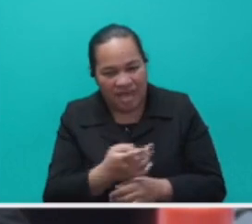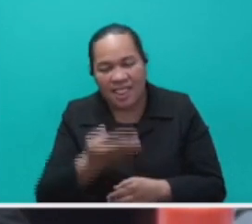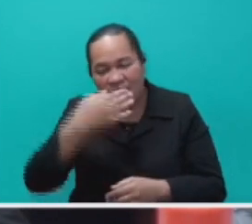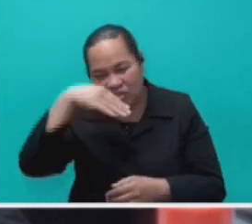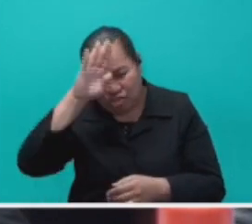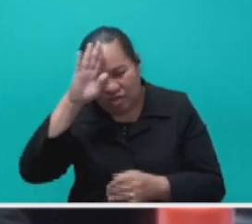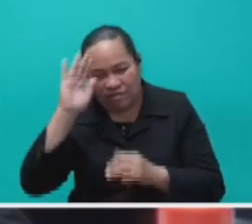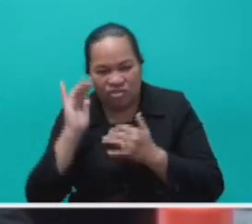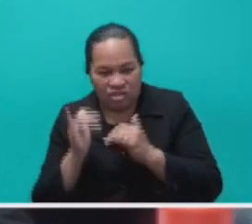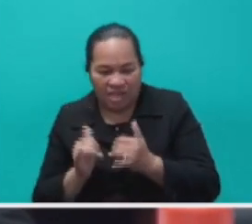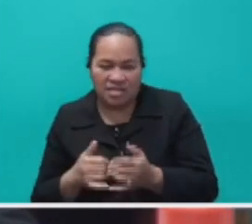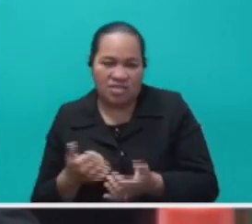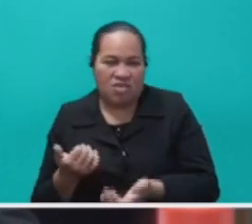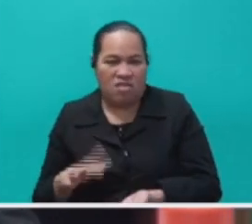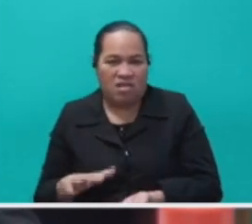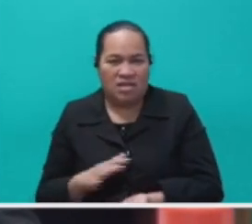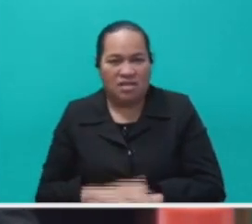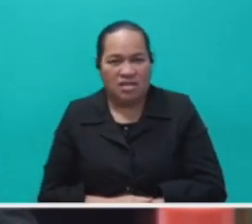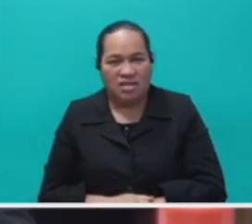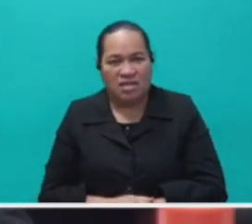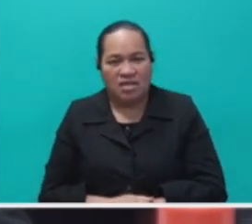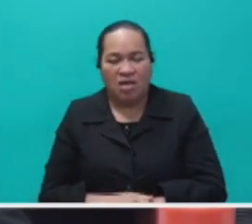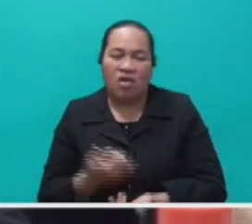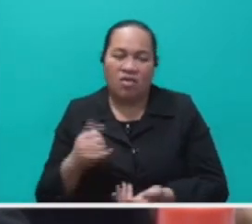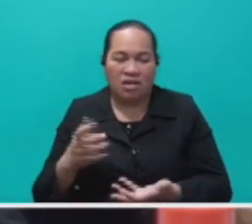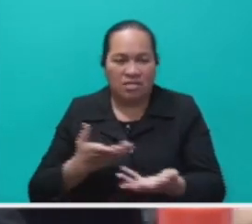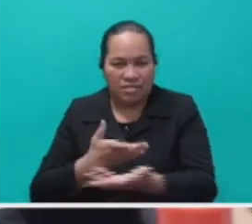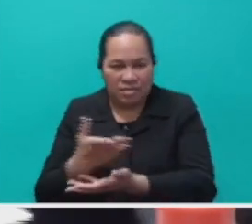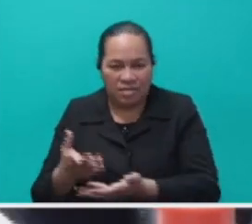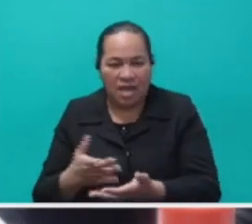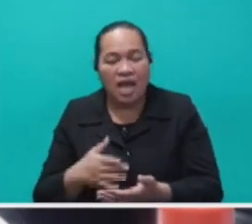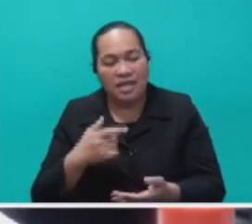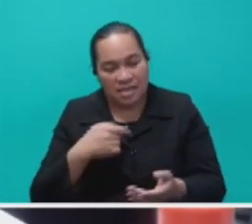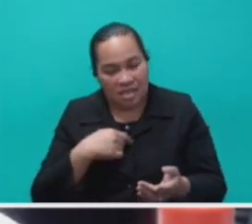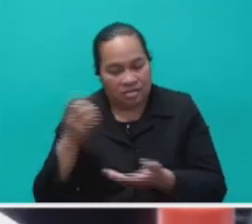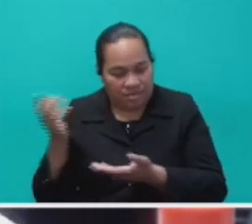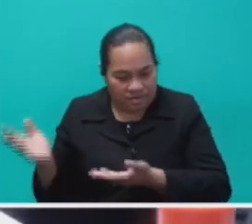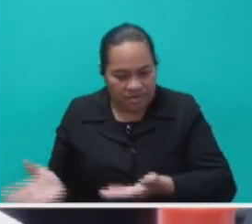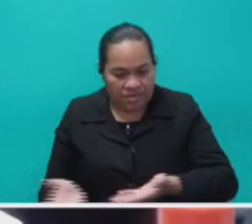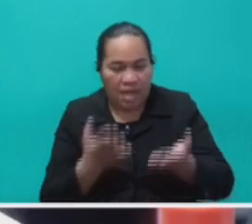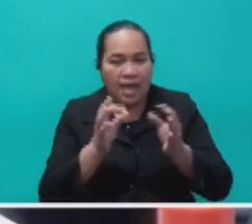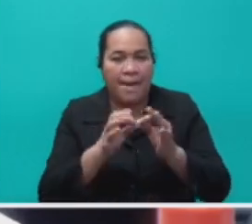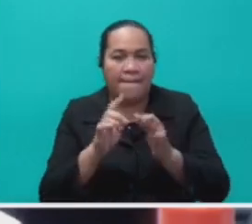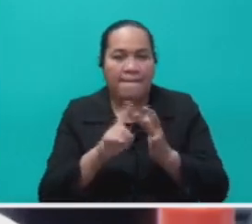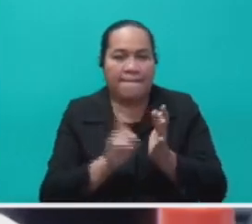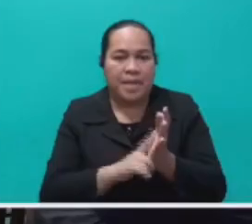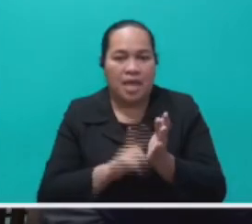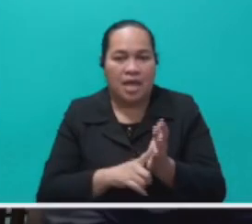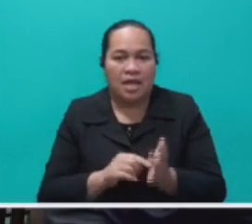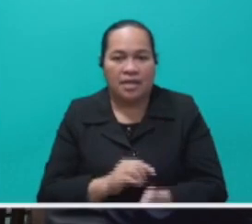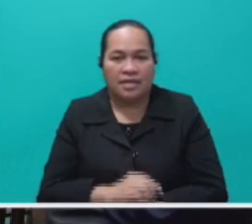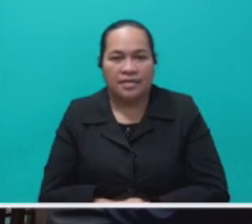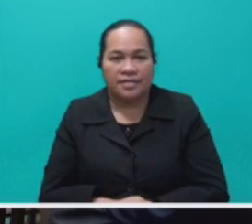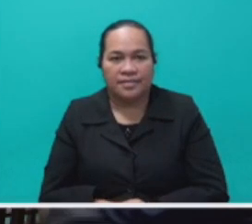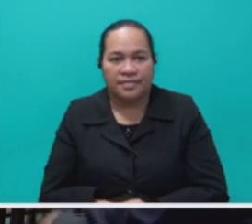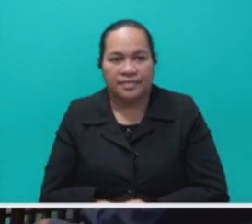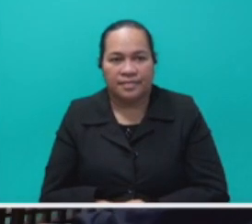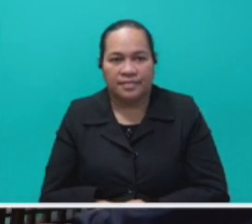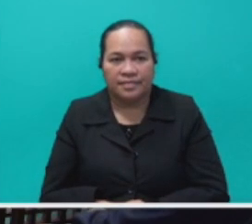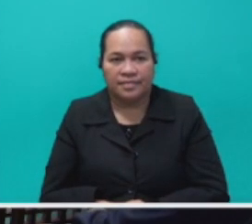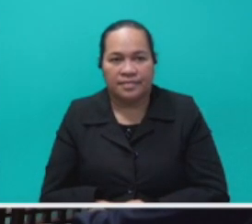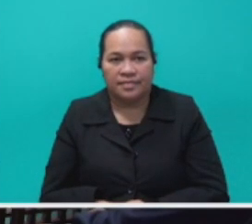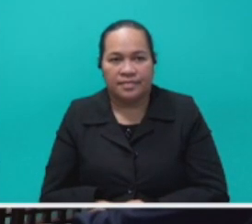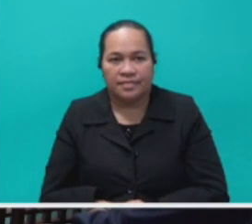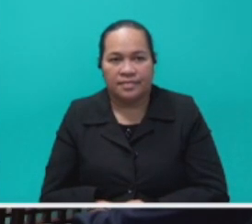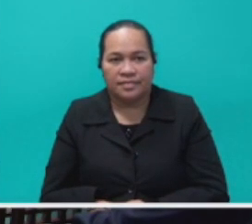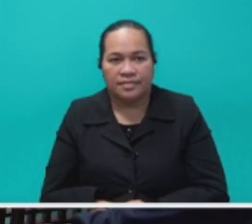Justice. Mr. Speaker, sir, I commend the bill before this House. Thank you, Honorable Attorney